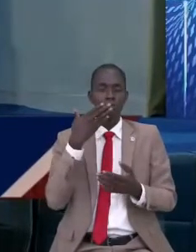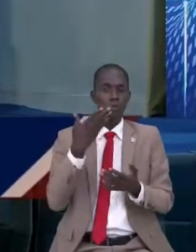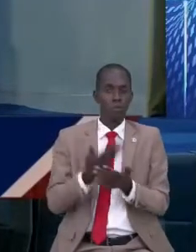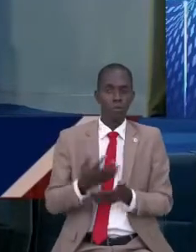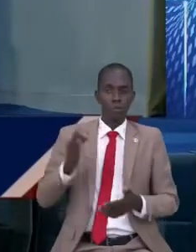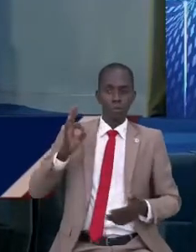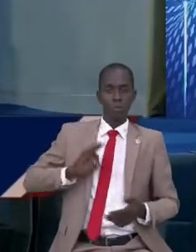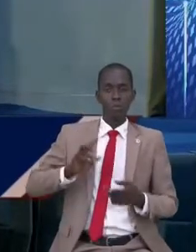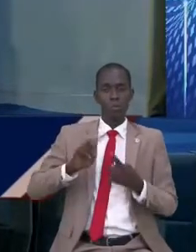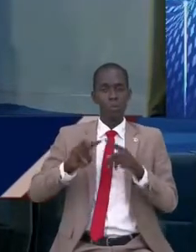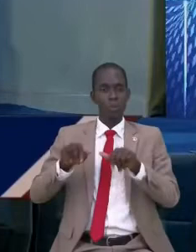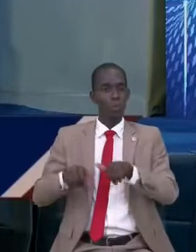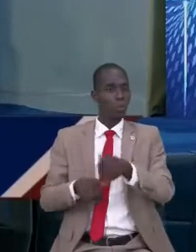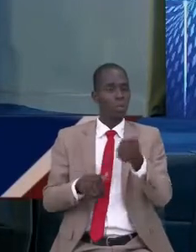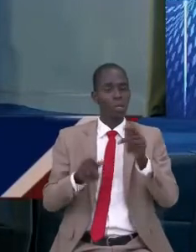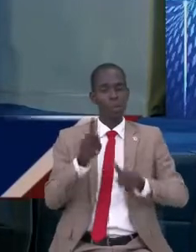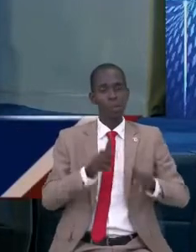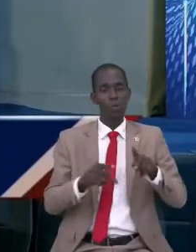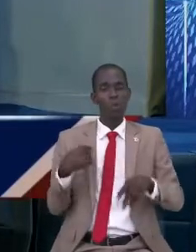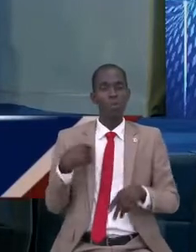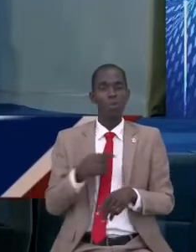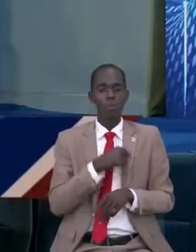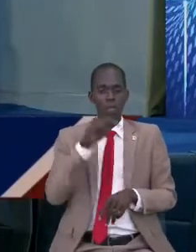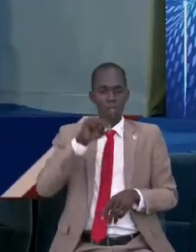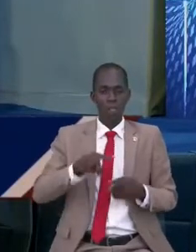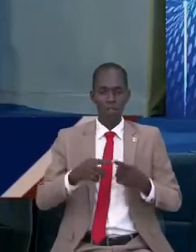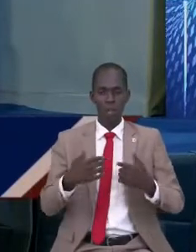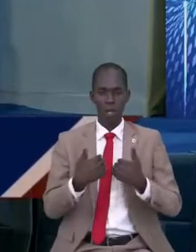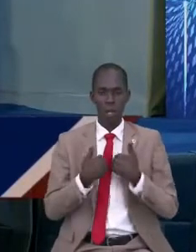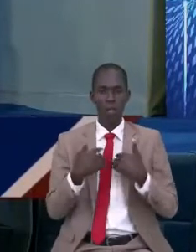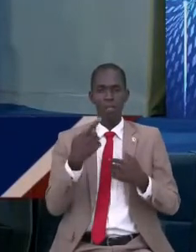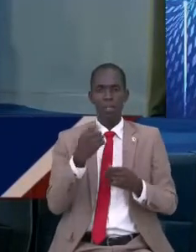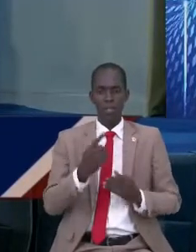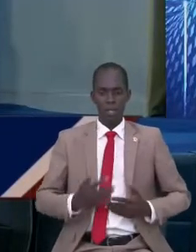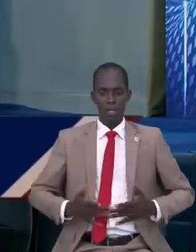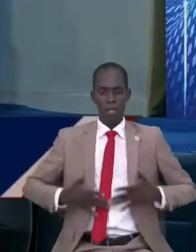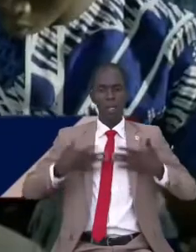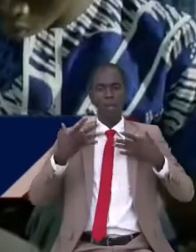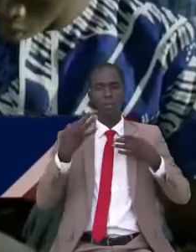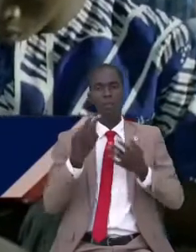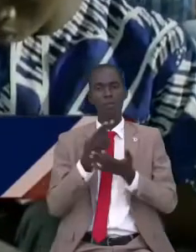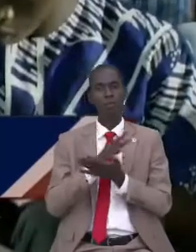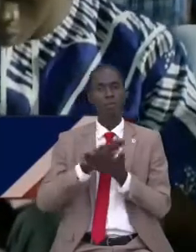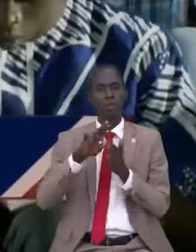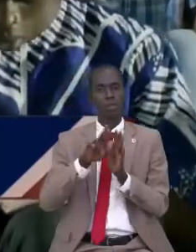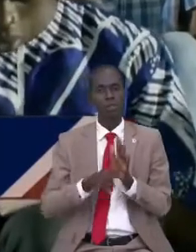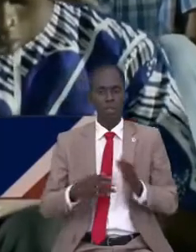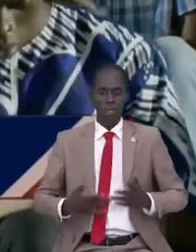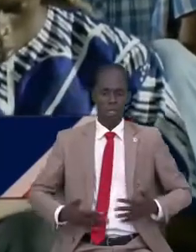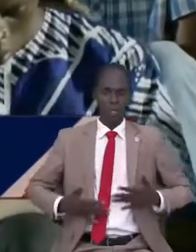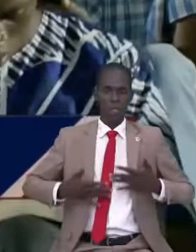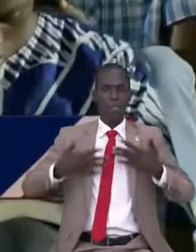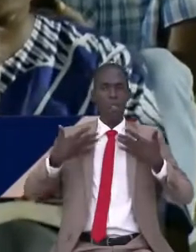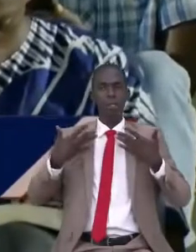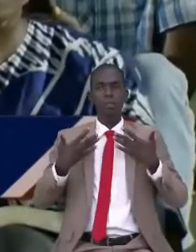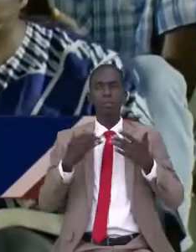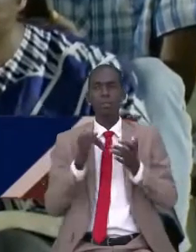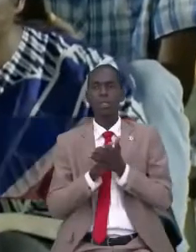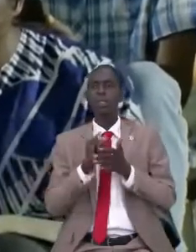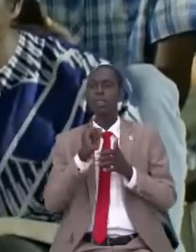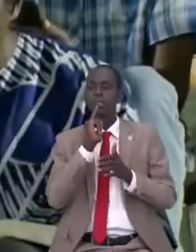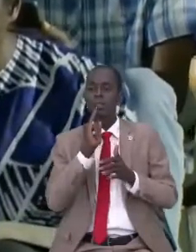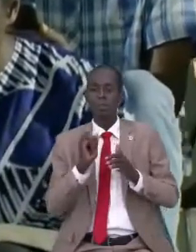to people, we need to have the life of holiness, life based